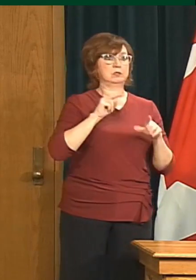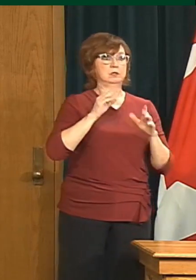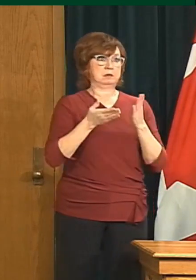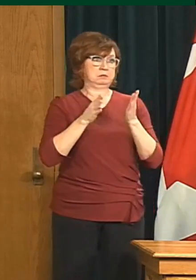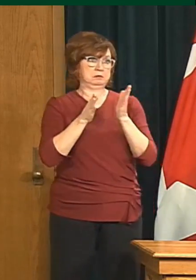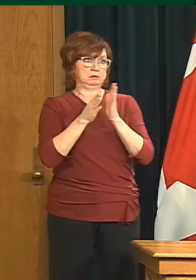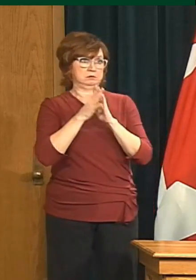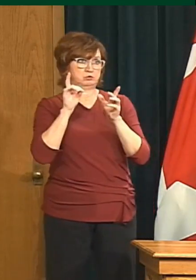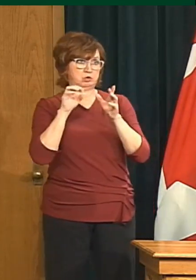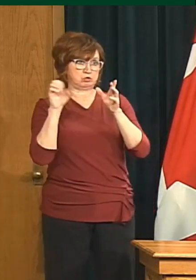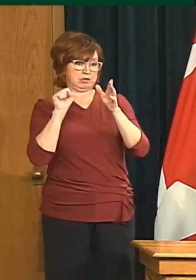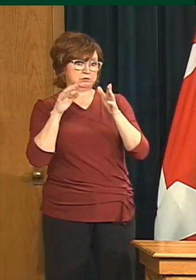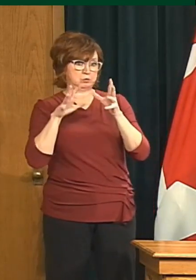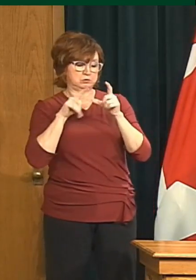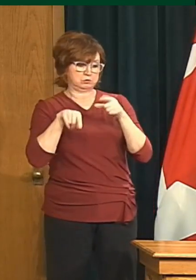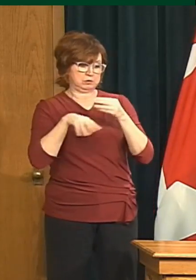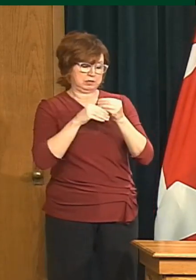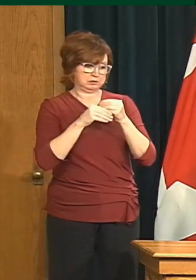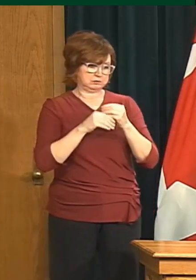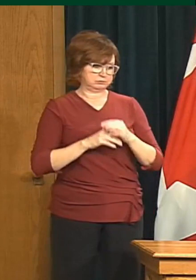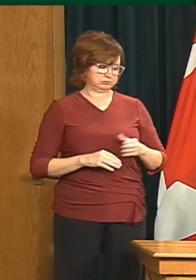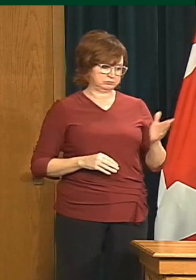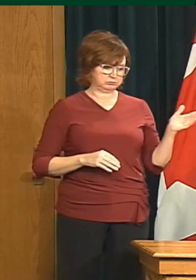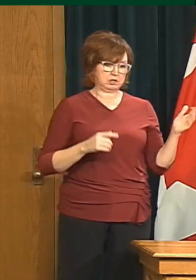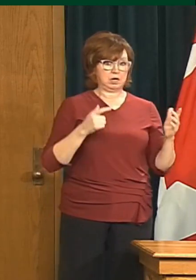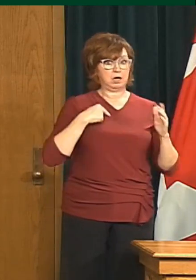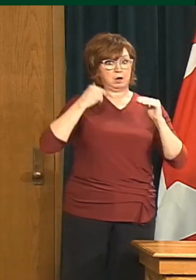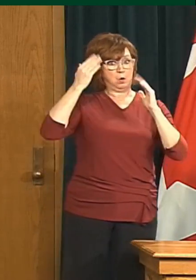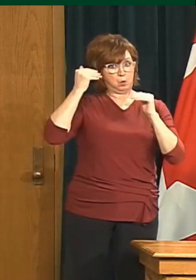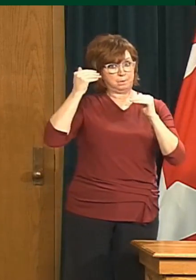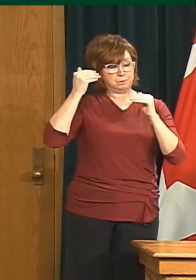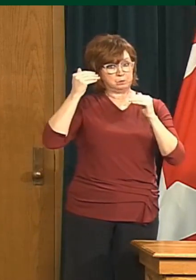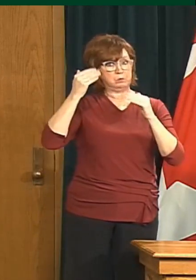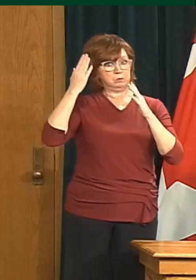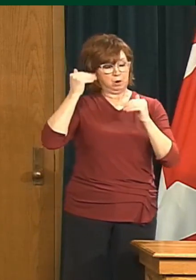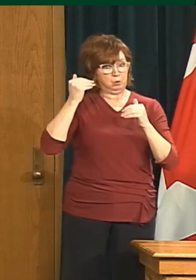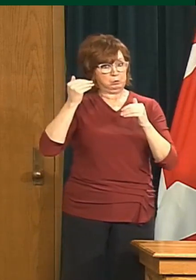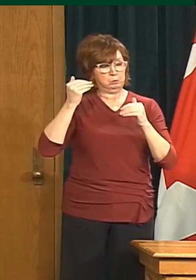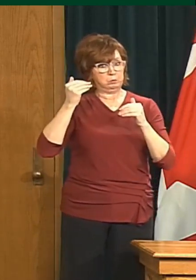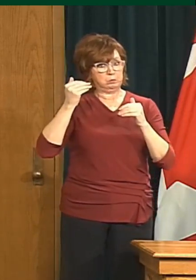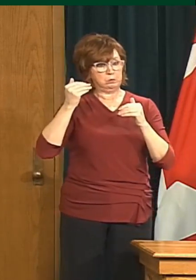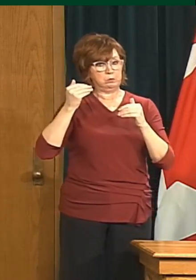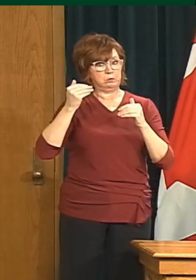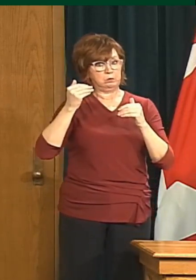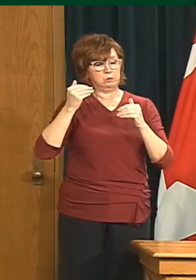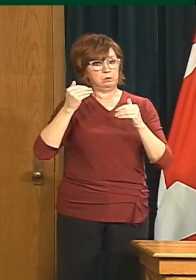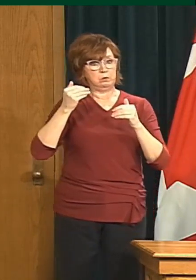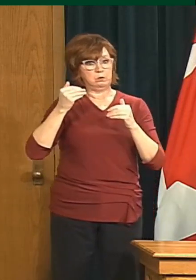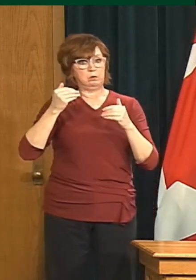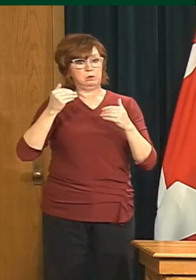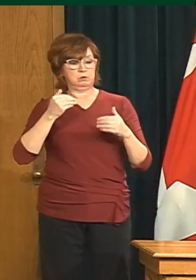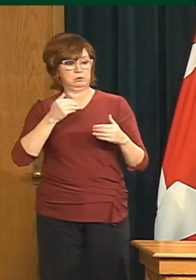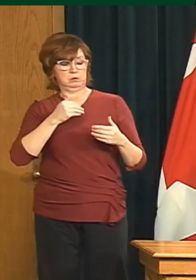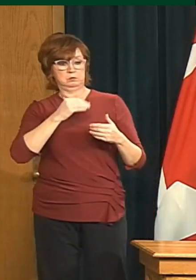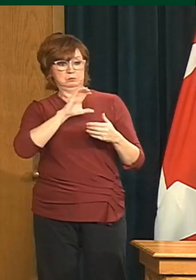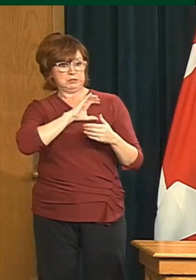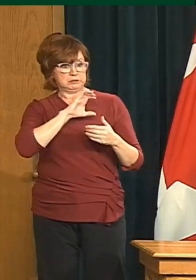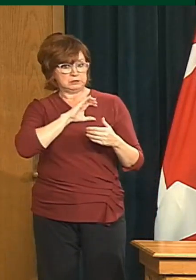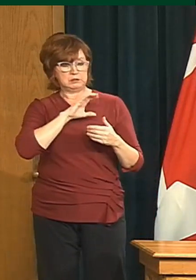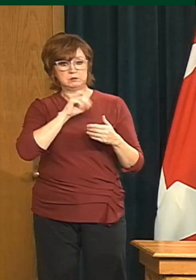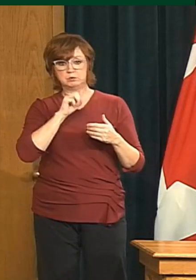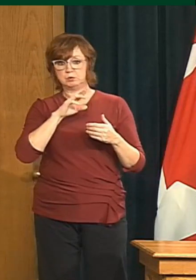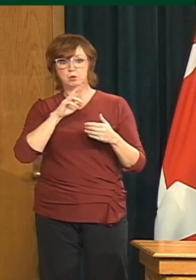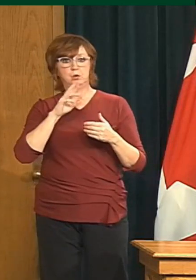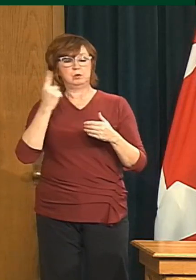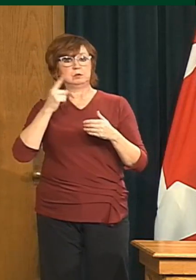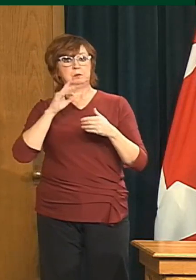just say that it would be my hope that as the Public Safety Agency reaches out to these individuals, that they realize that they may have